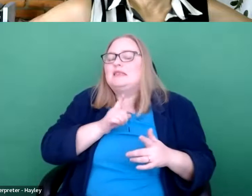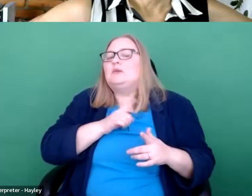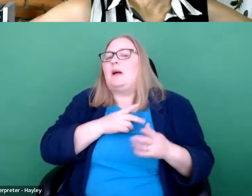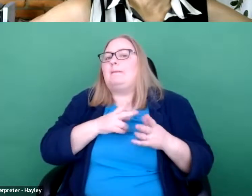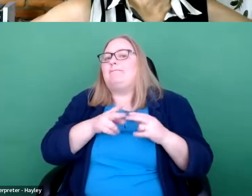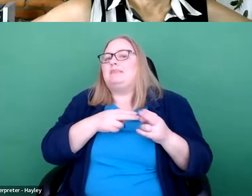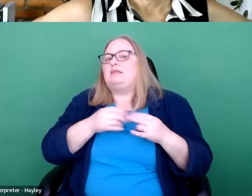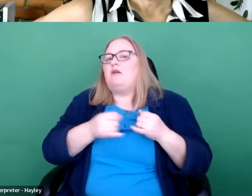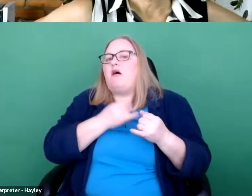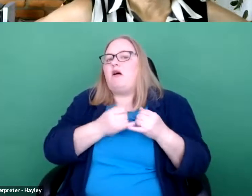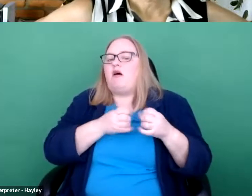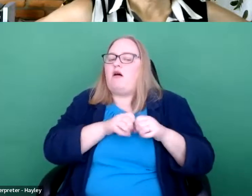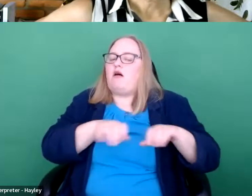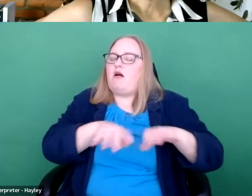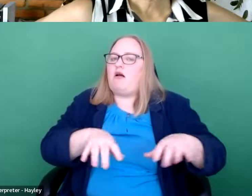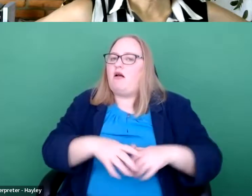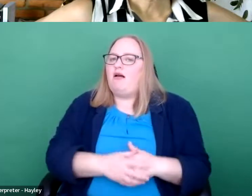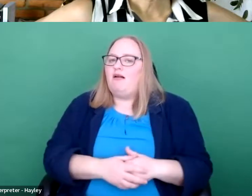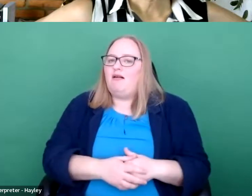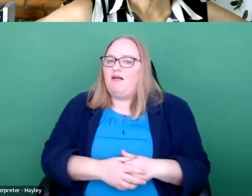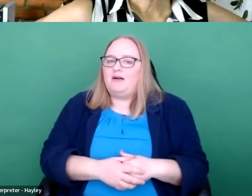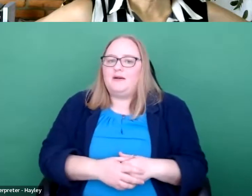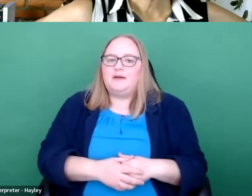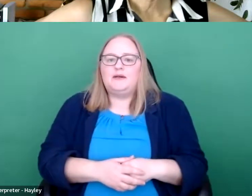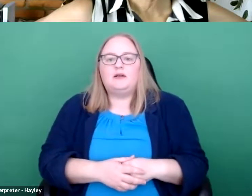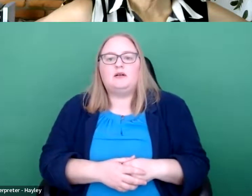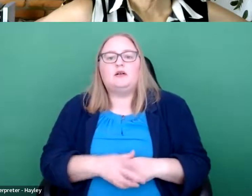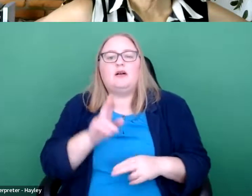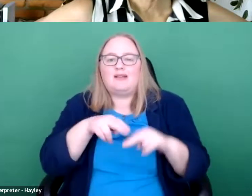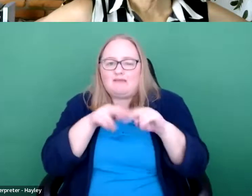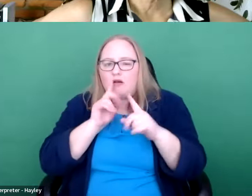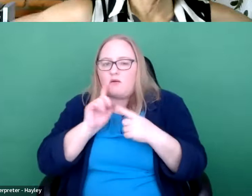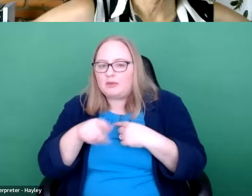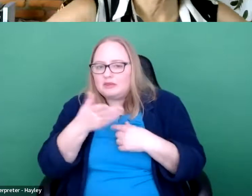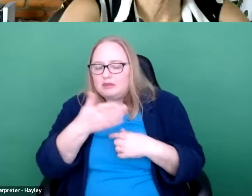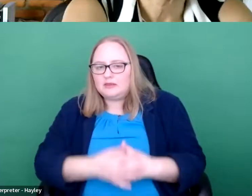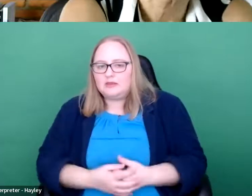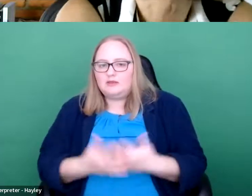subaltern speak? Exactly, yeah. Which subaltern can speak? Final comment?